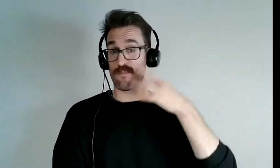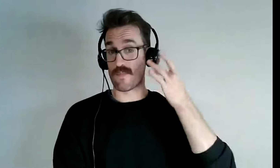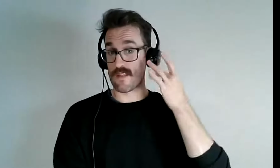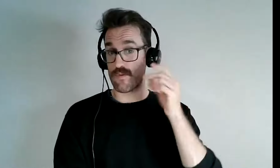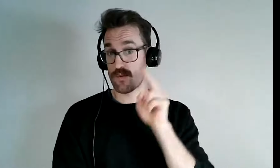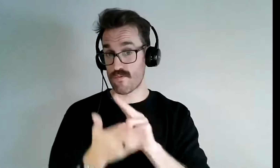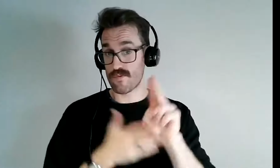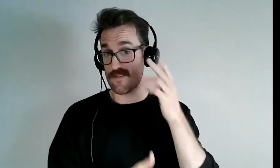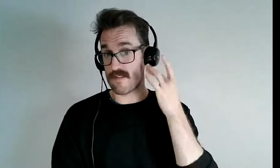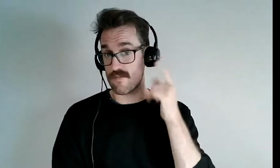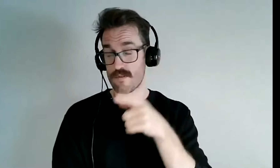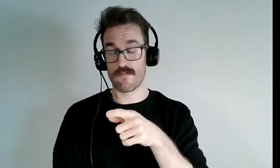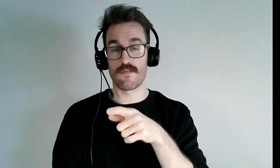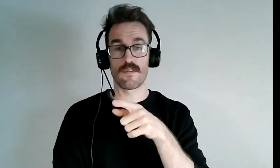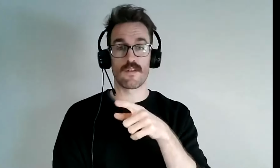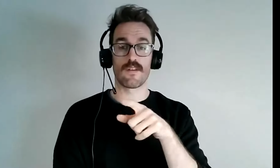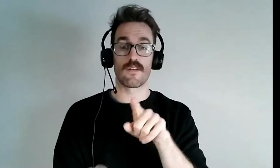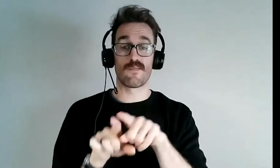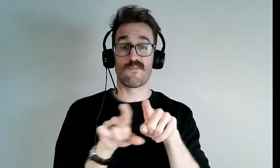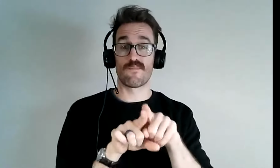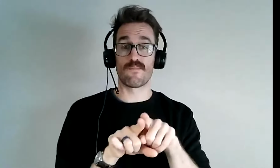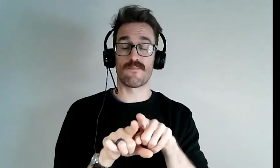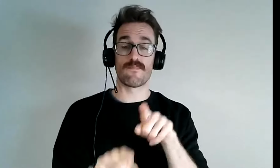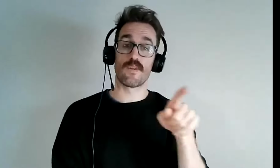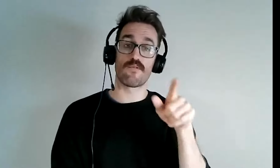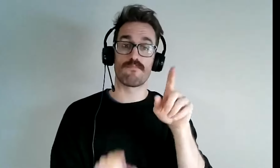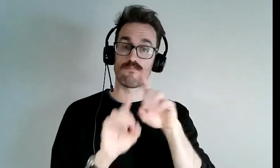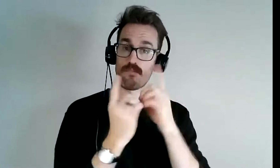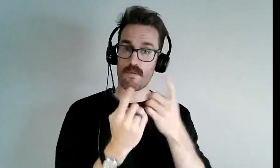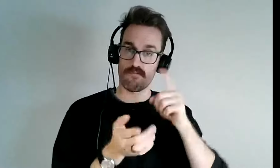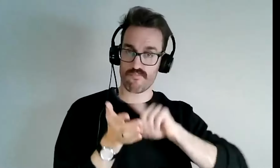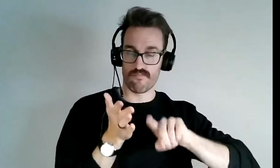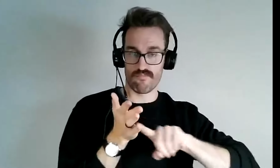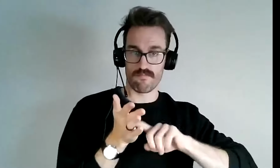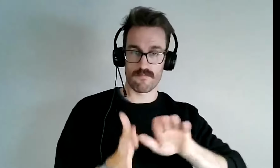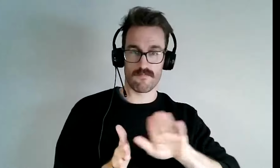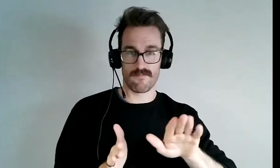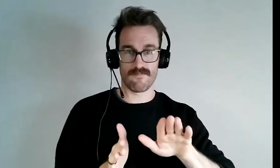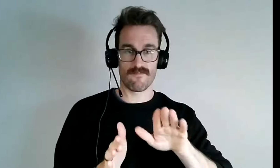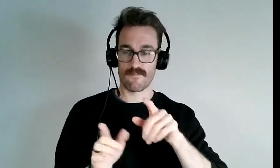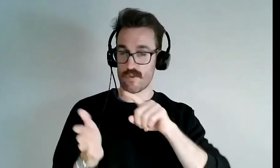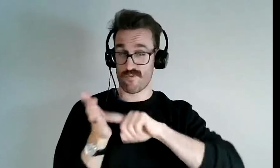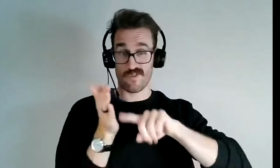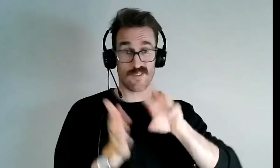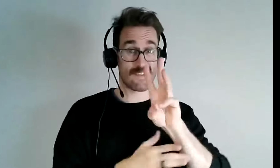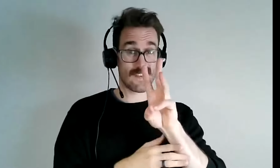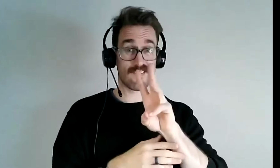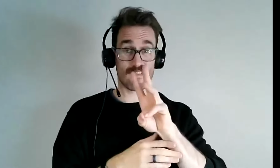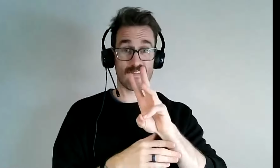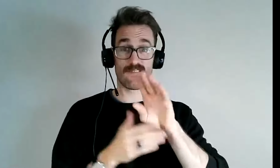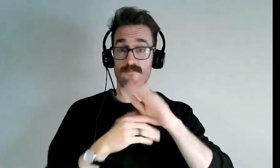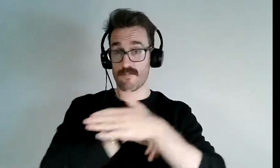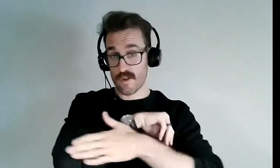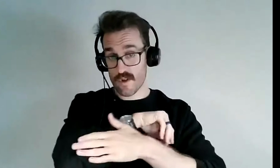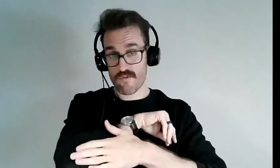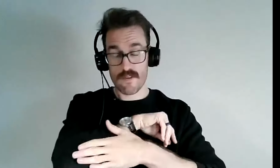and the Max Planck Institute of Demography actually did some research of 6 developed countries to kind of estimate